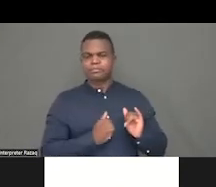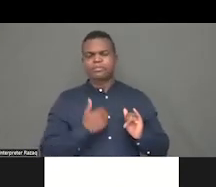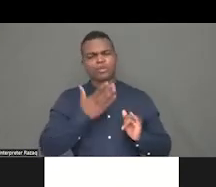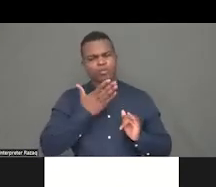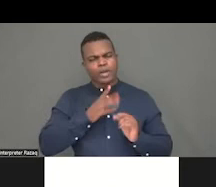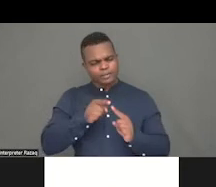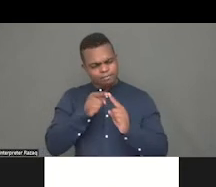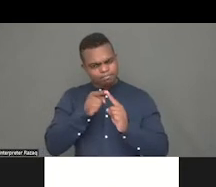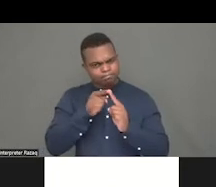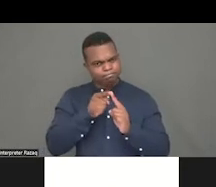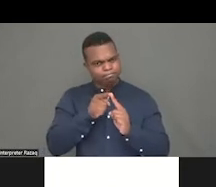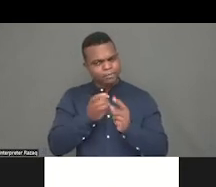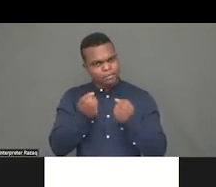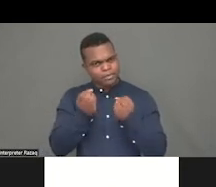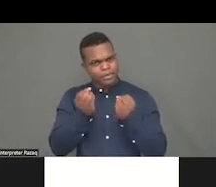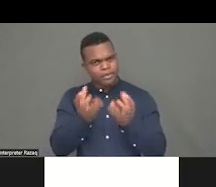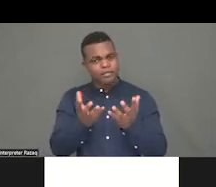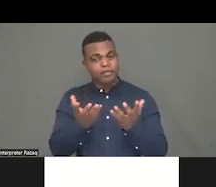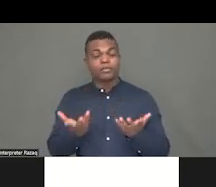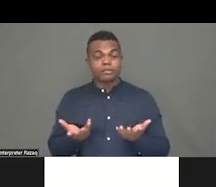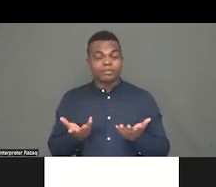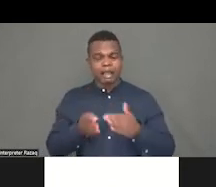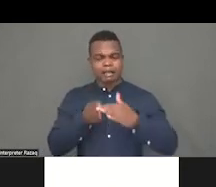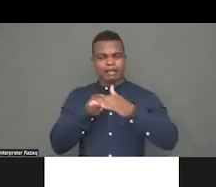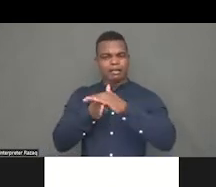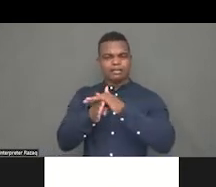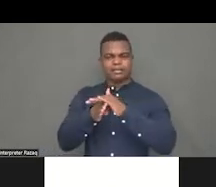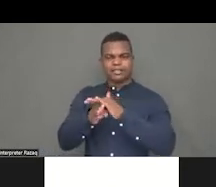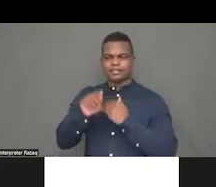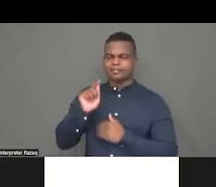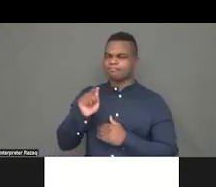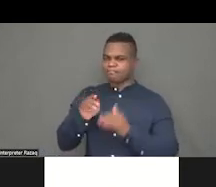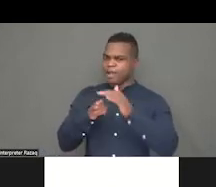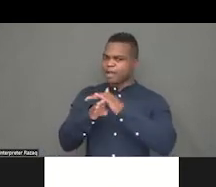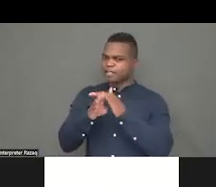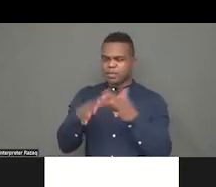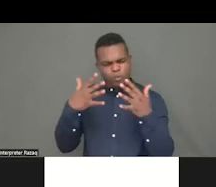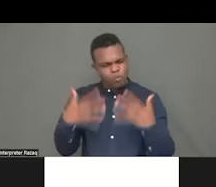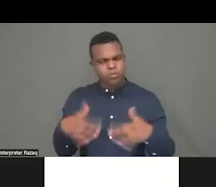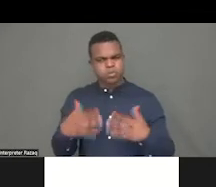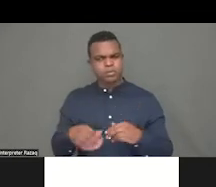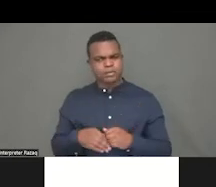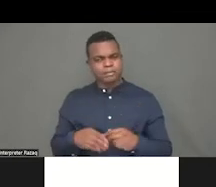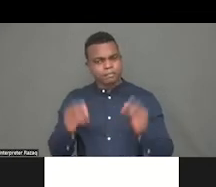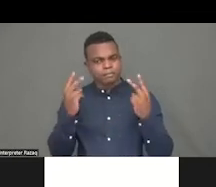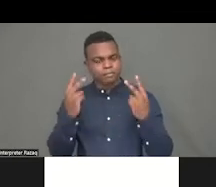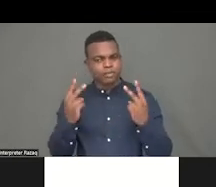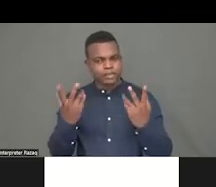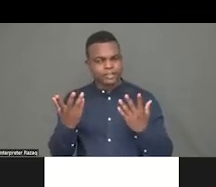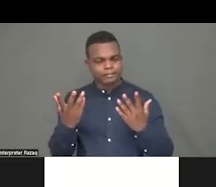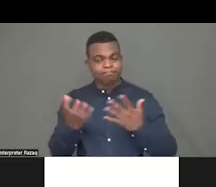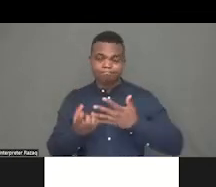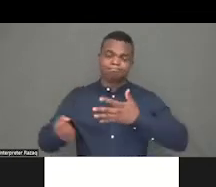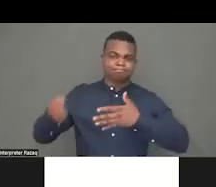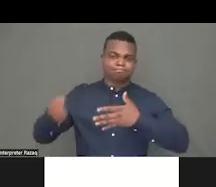already, from the African perspective. For learners with different types of impairments